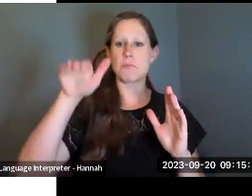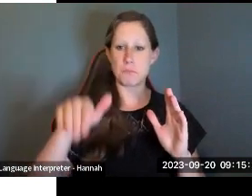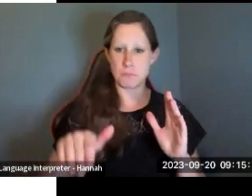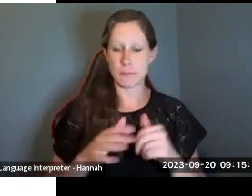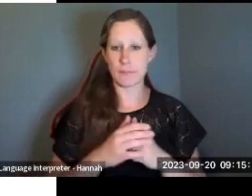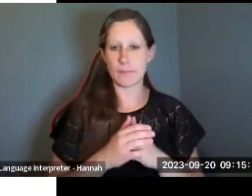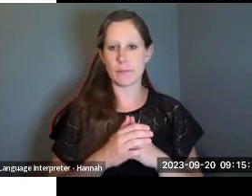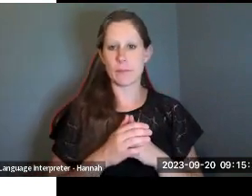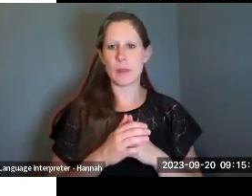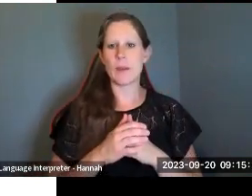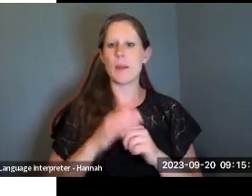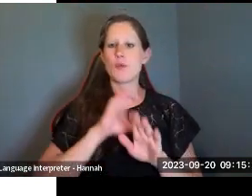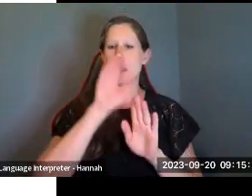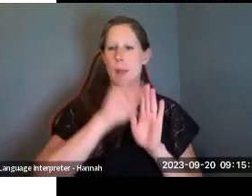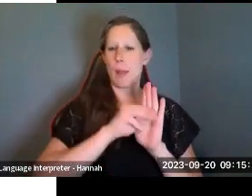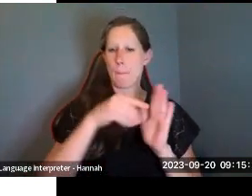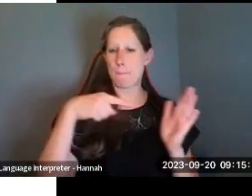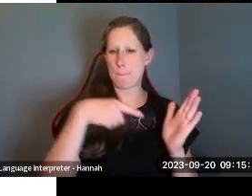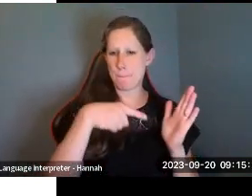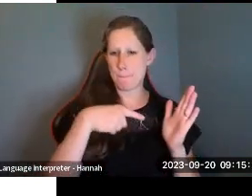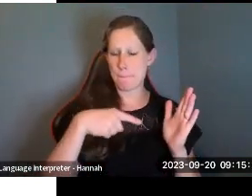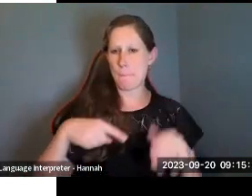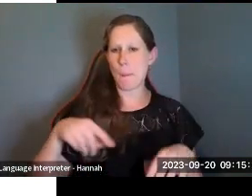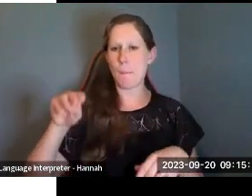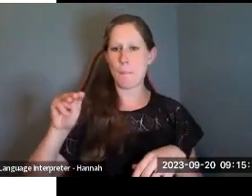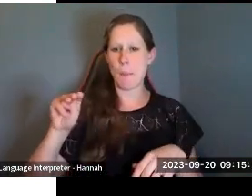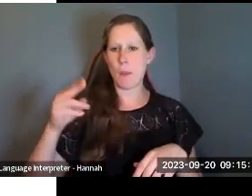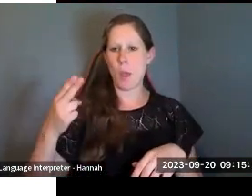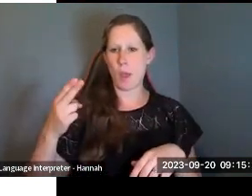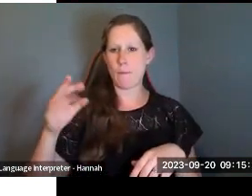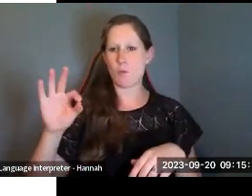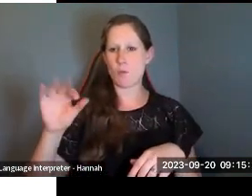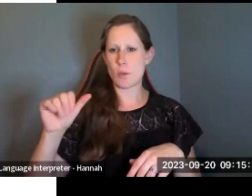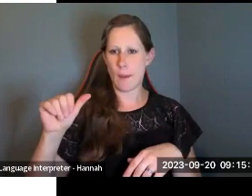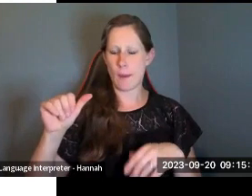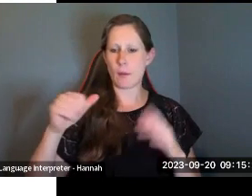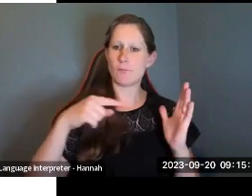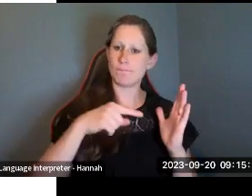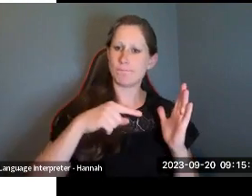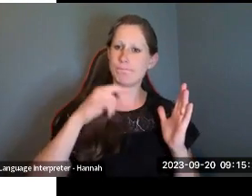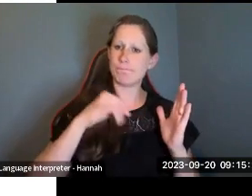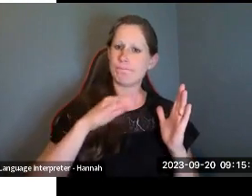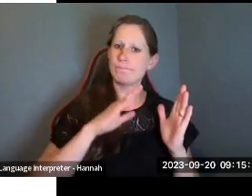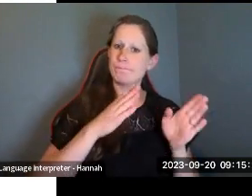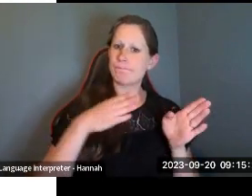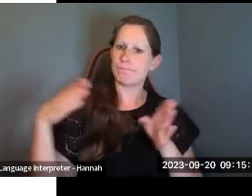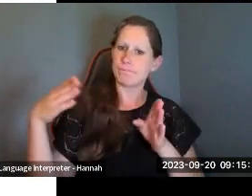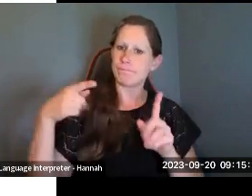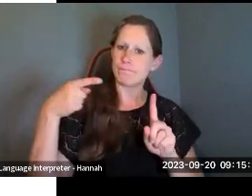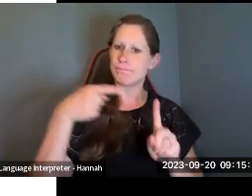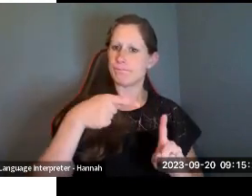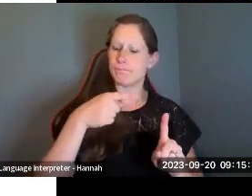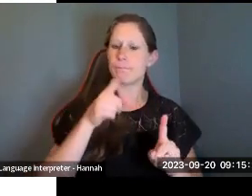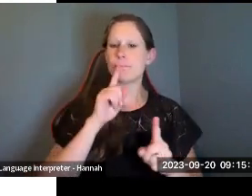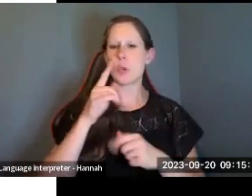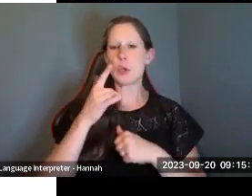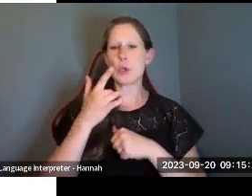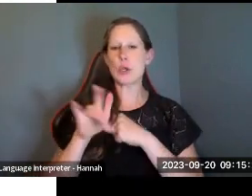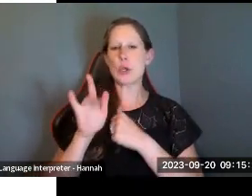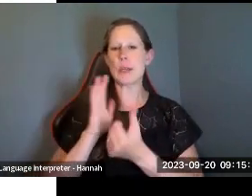Aid, is really intended to be in that early intervention